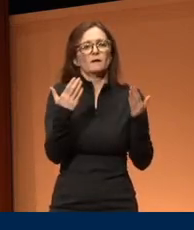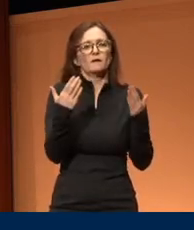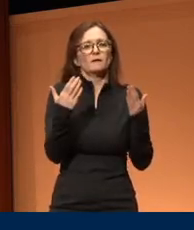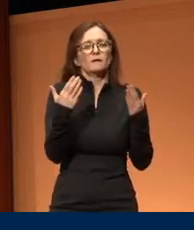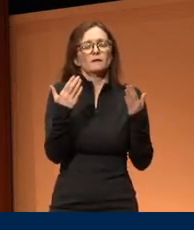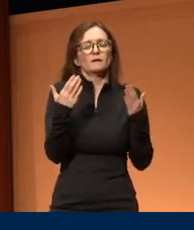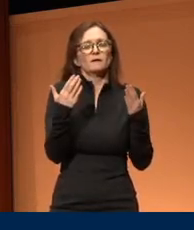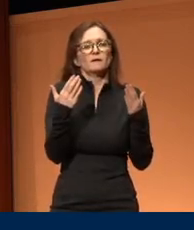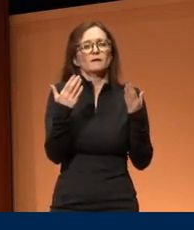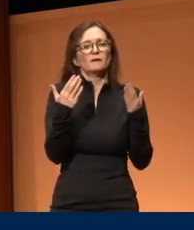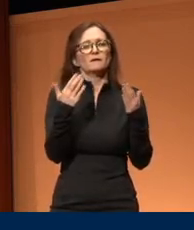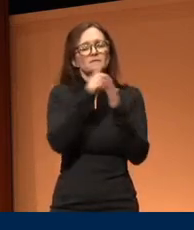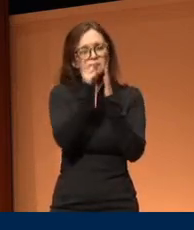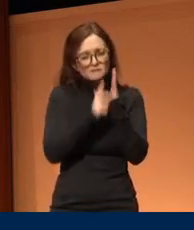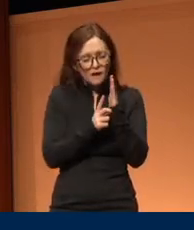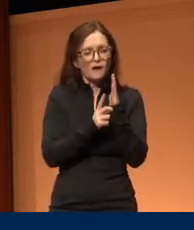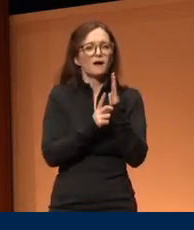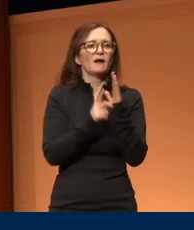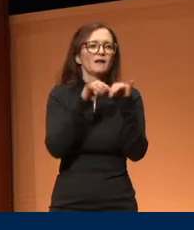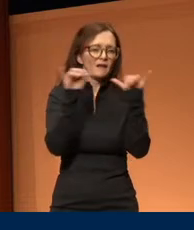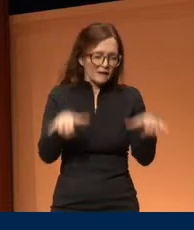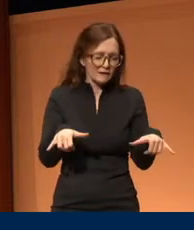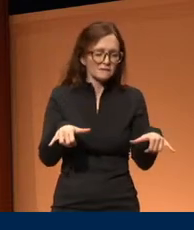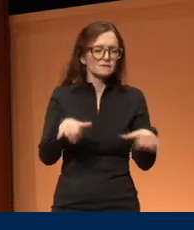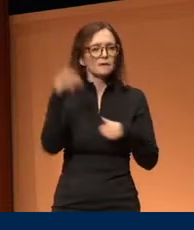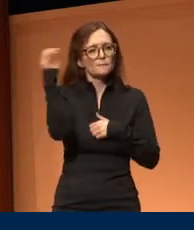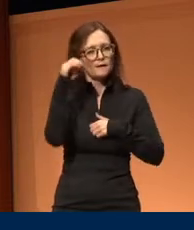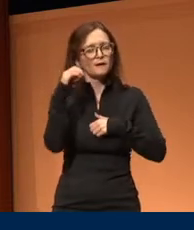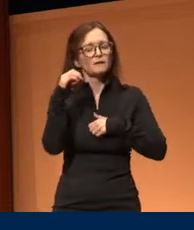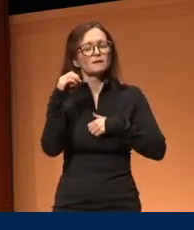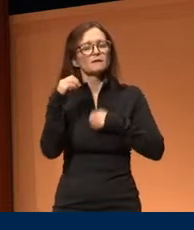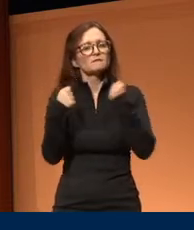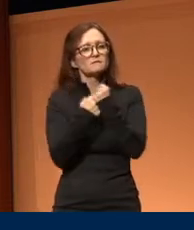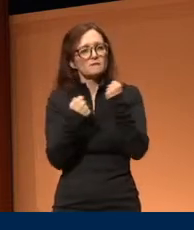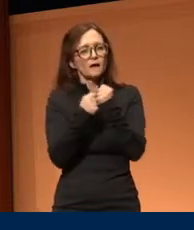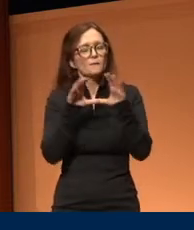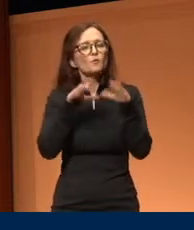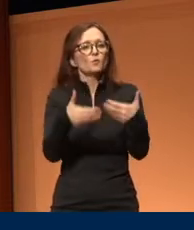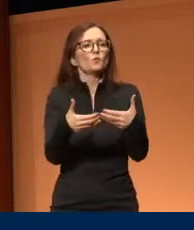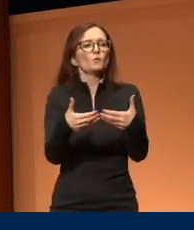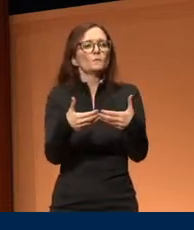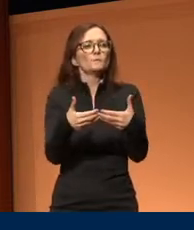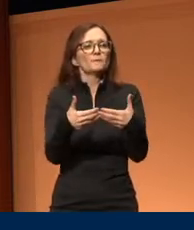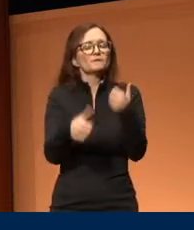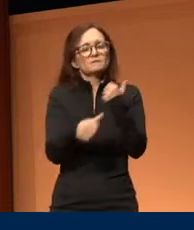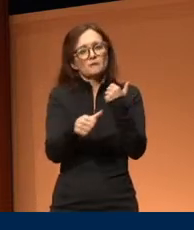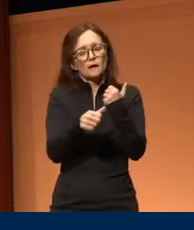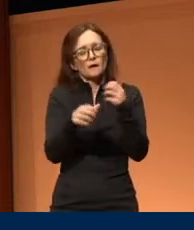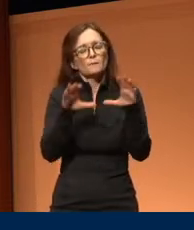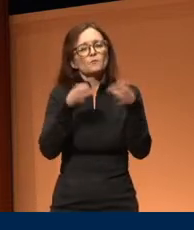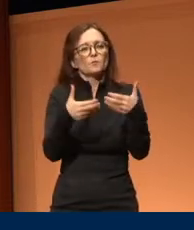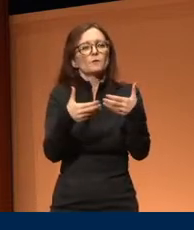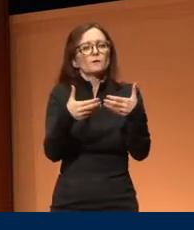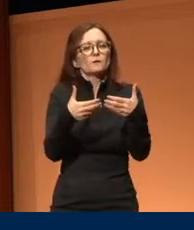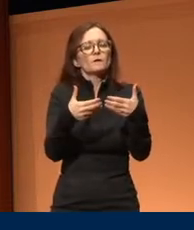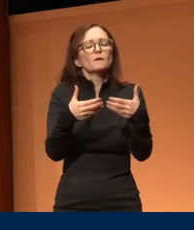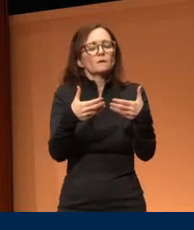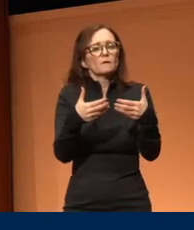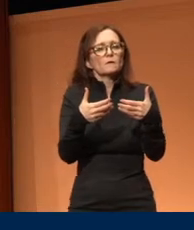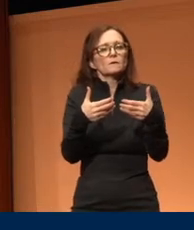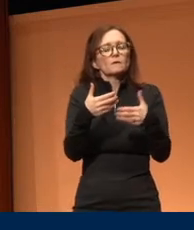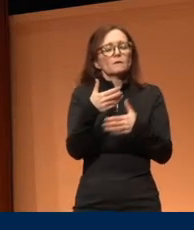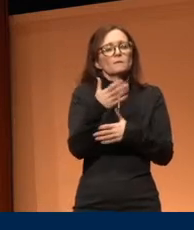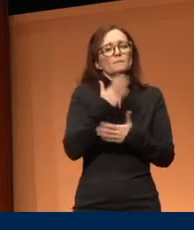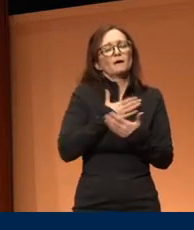that you talked about, the sort of opinion subgroups. If I understood, so this question is like half clarificatory and, you know,